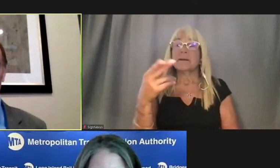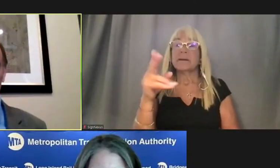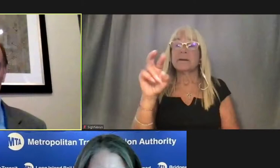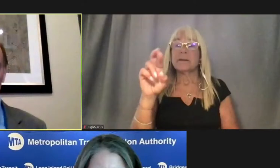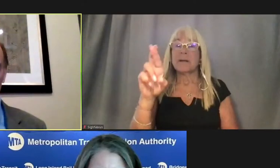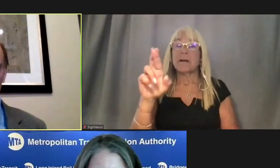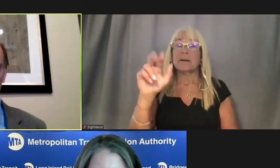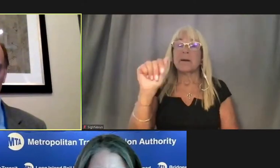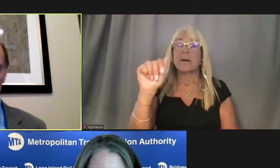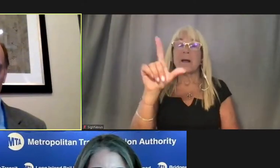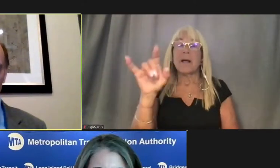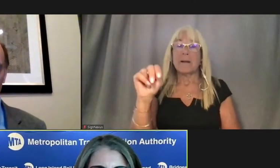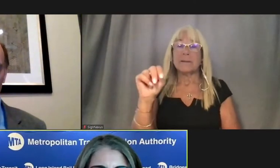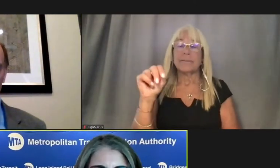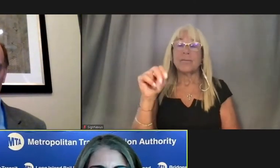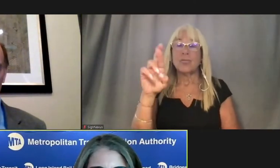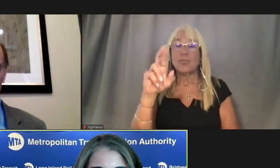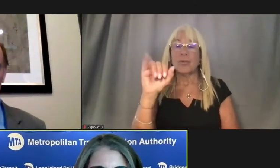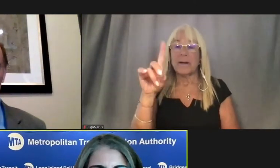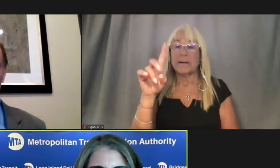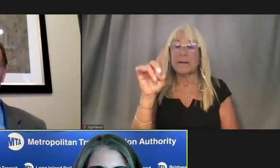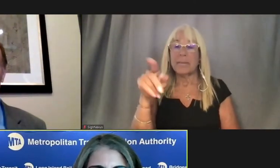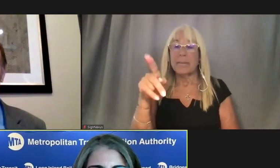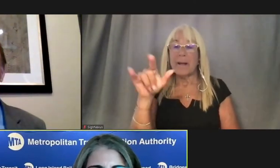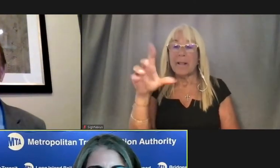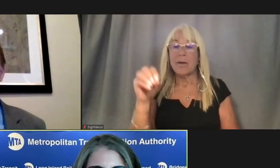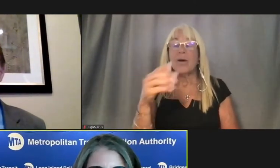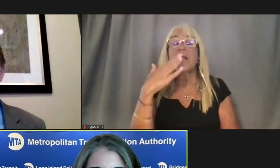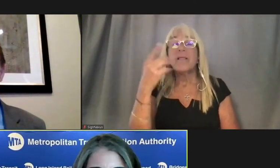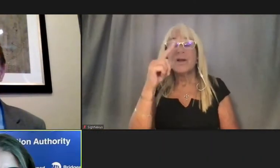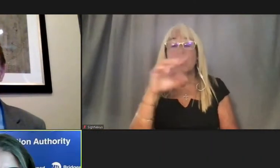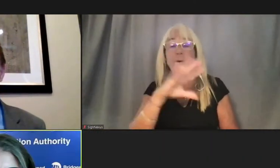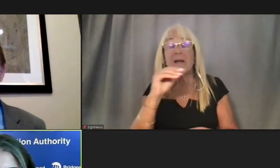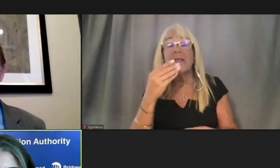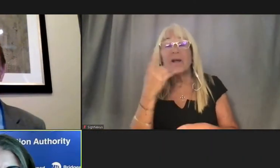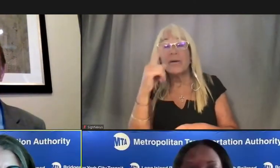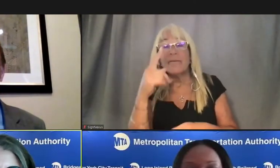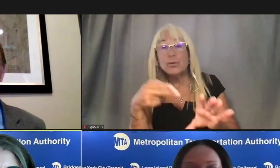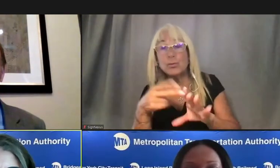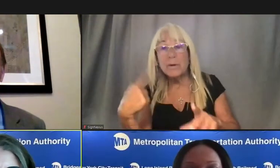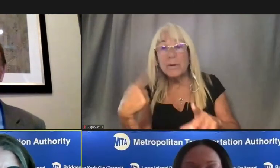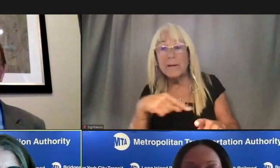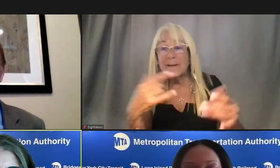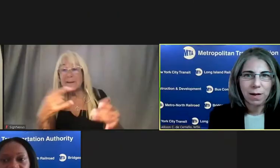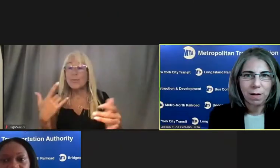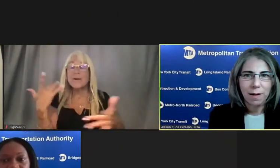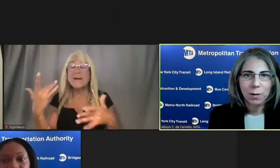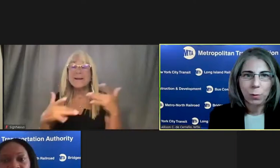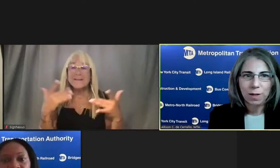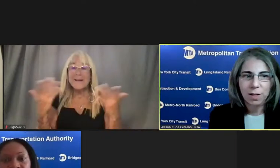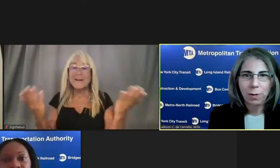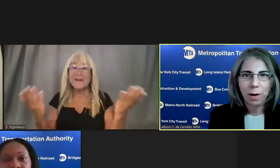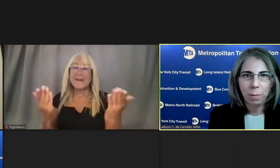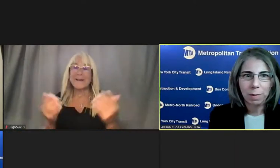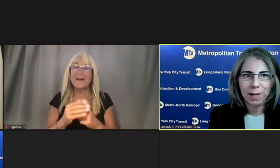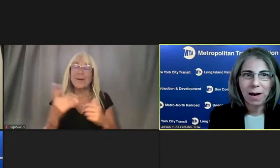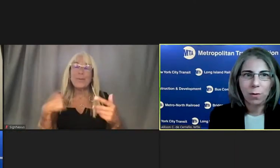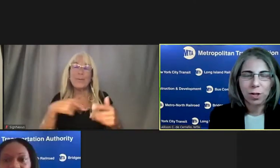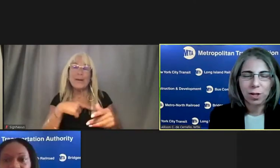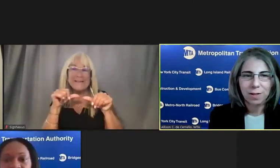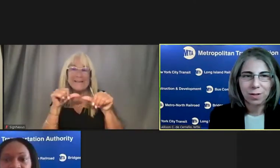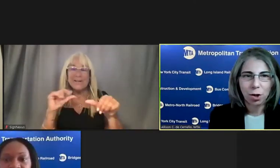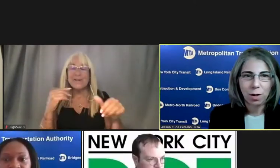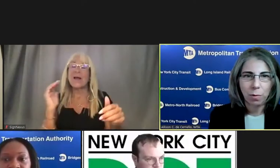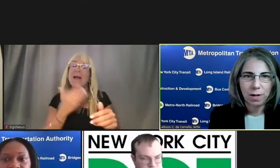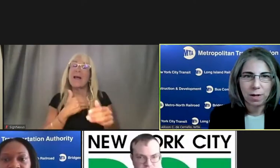Officer sir thank you and thank you all for joining us today we are excited to be here as we continue our public